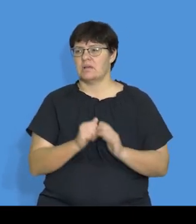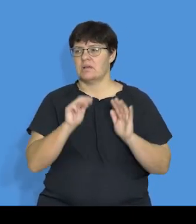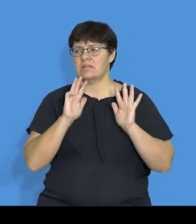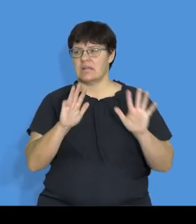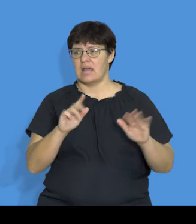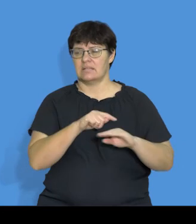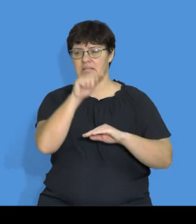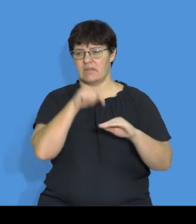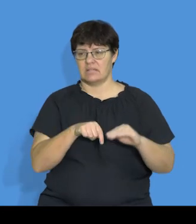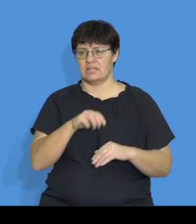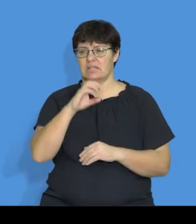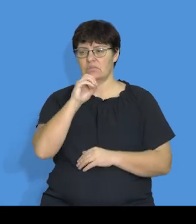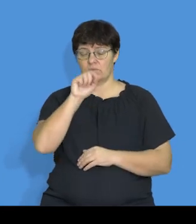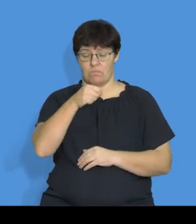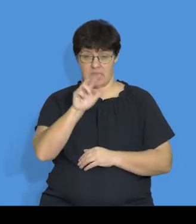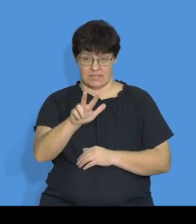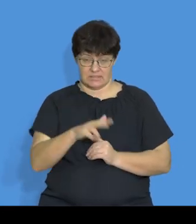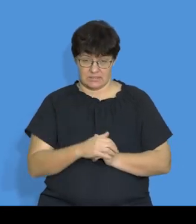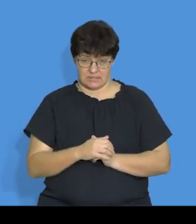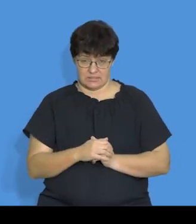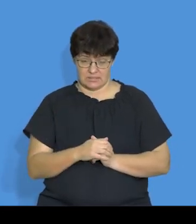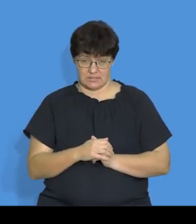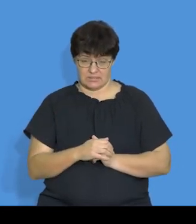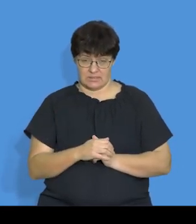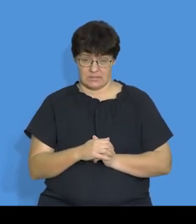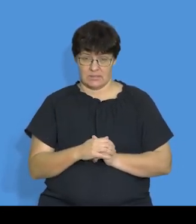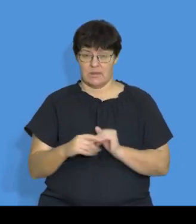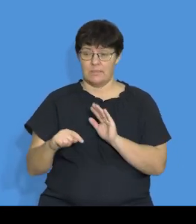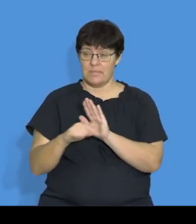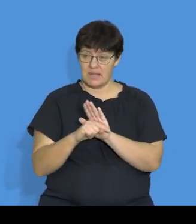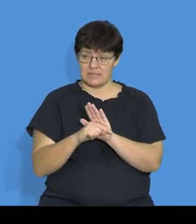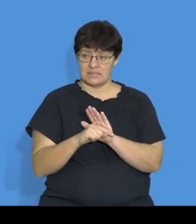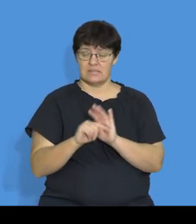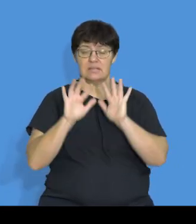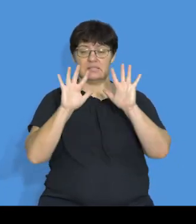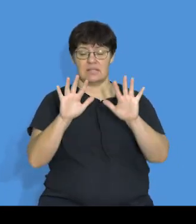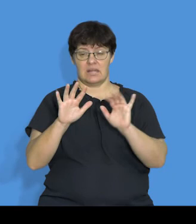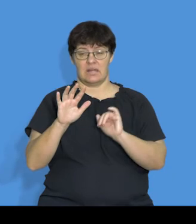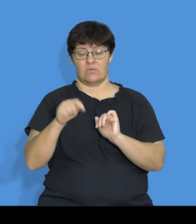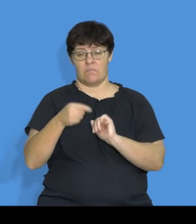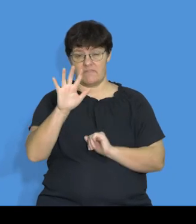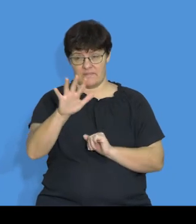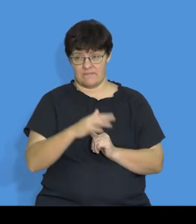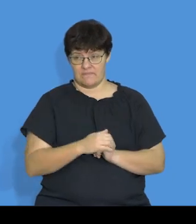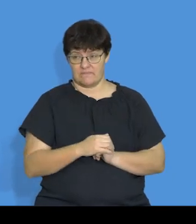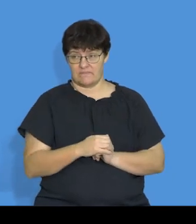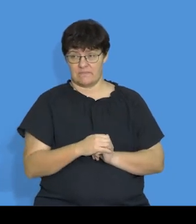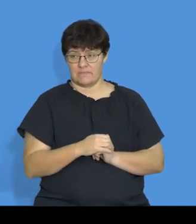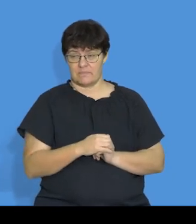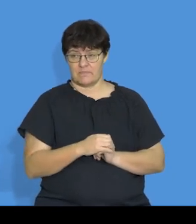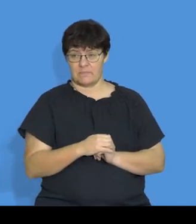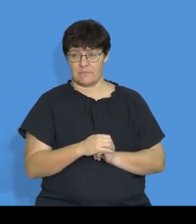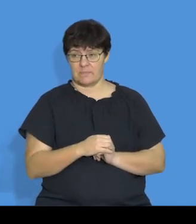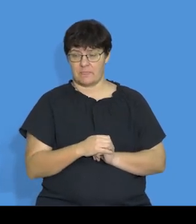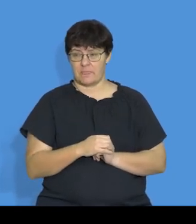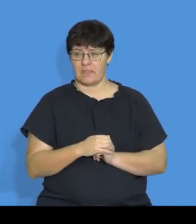by 0.8, right? Minus 10.5, right? 10.5, this